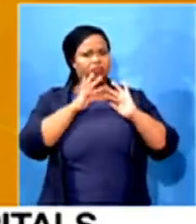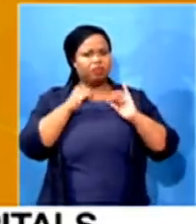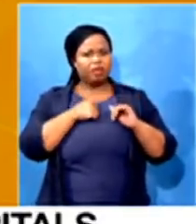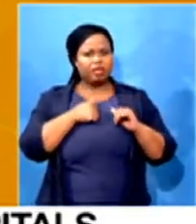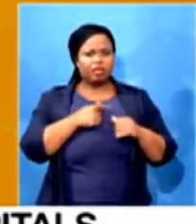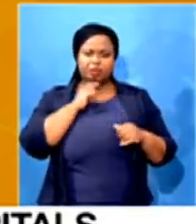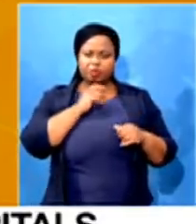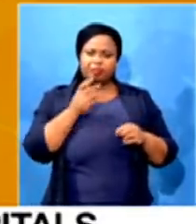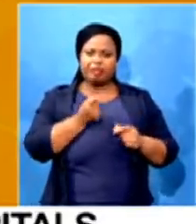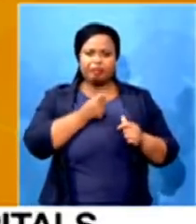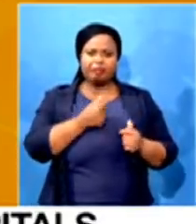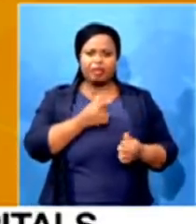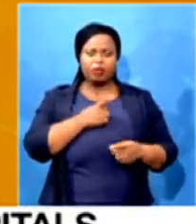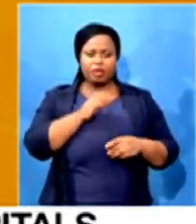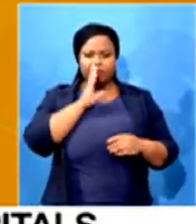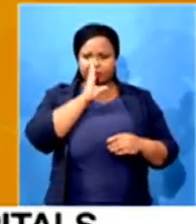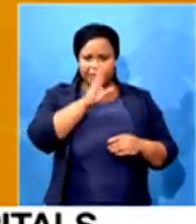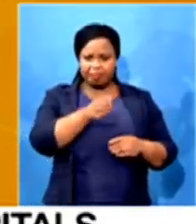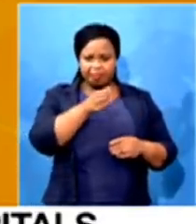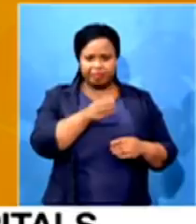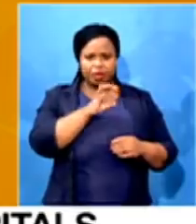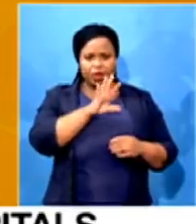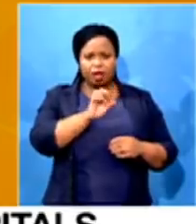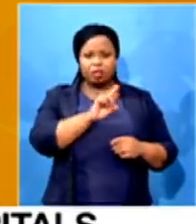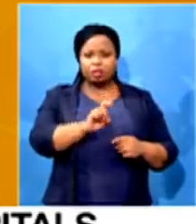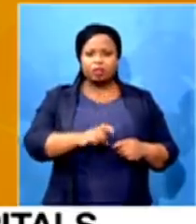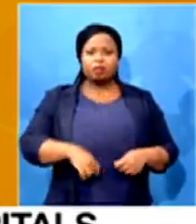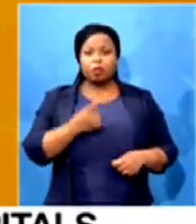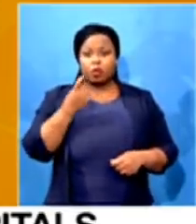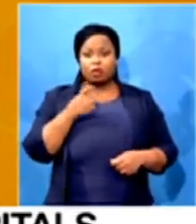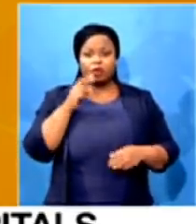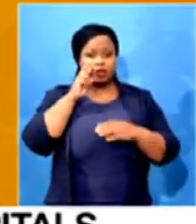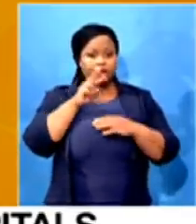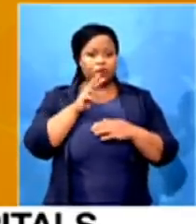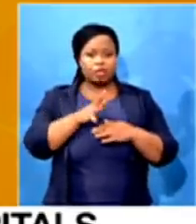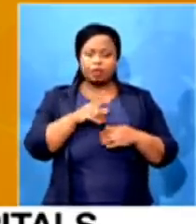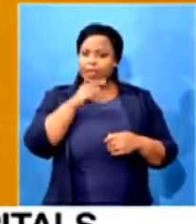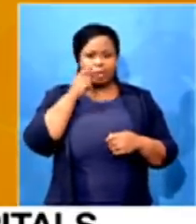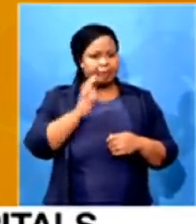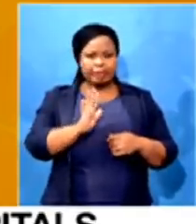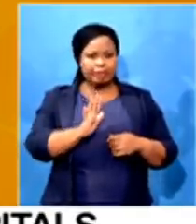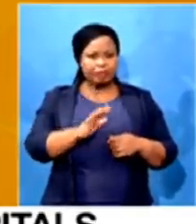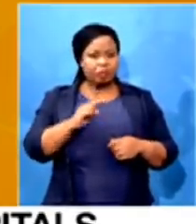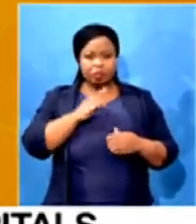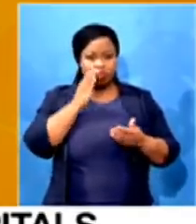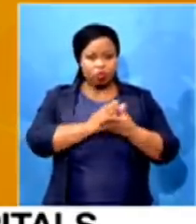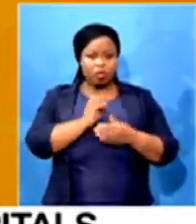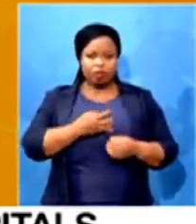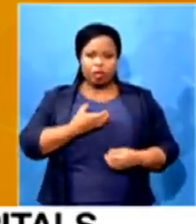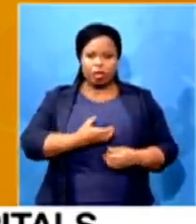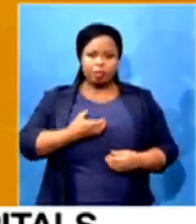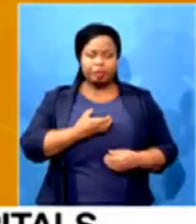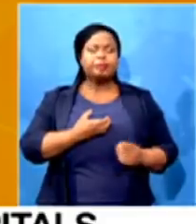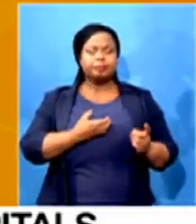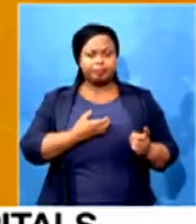be speaking to you, so I can ask this directly to you. It's from one of our viewers. I'm not going to mention names because I'm not sure if she'll be comfortable with this,